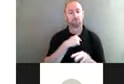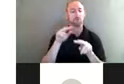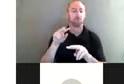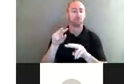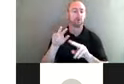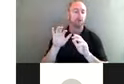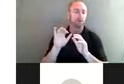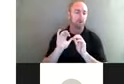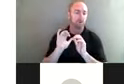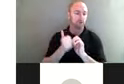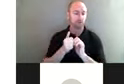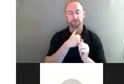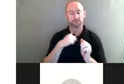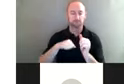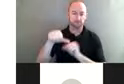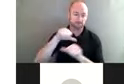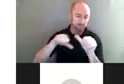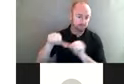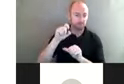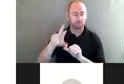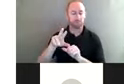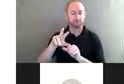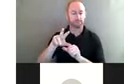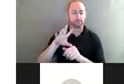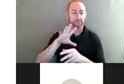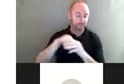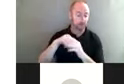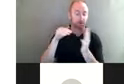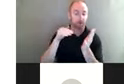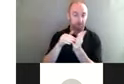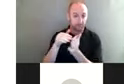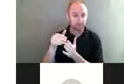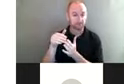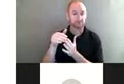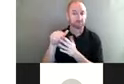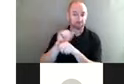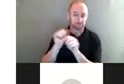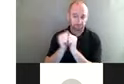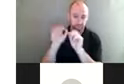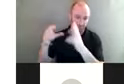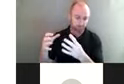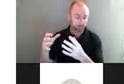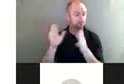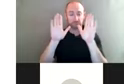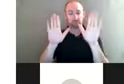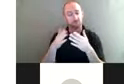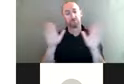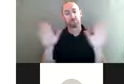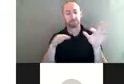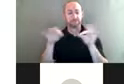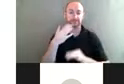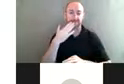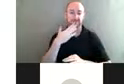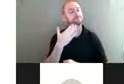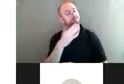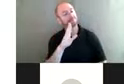we can interact more actively and regularly with the group. And I think it was a great overview, so thank you. Thanks,